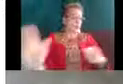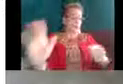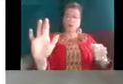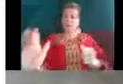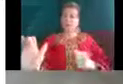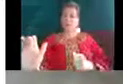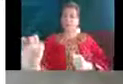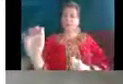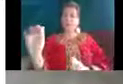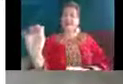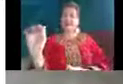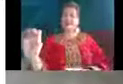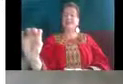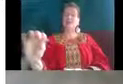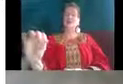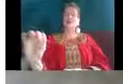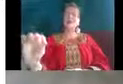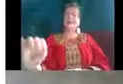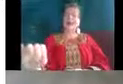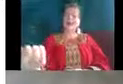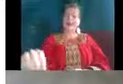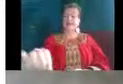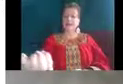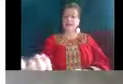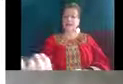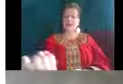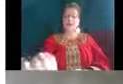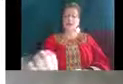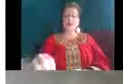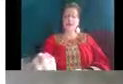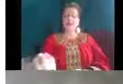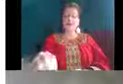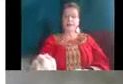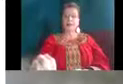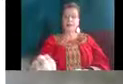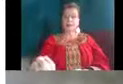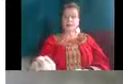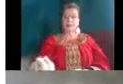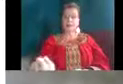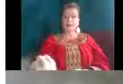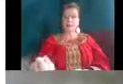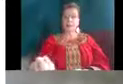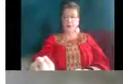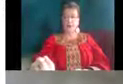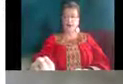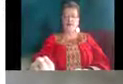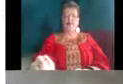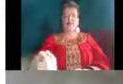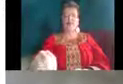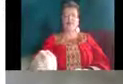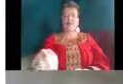so switch activation and that is something you do need to ask the company that's providing the life alert system to you